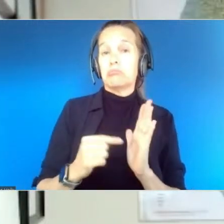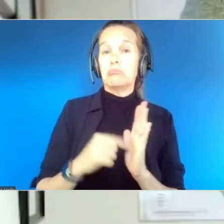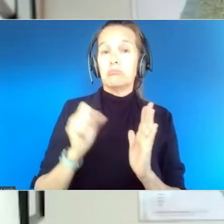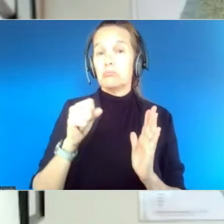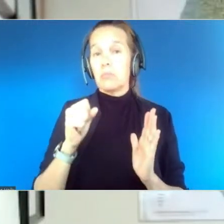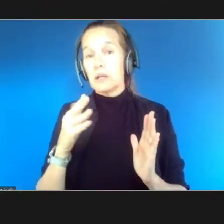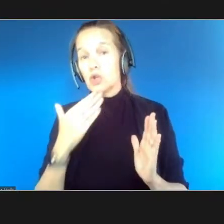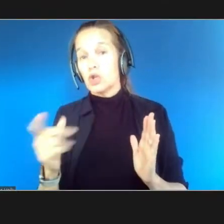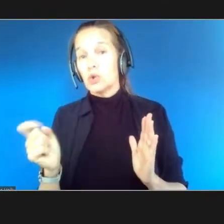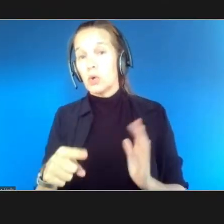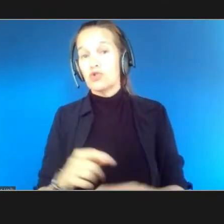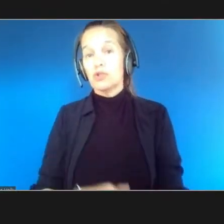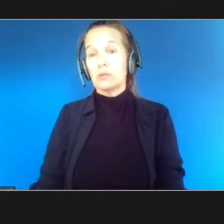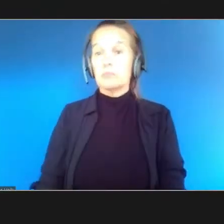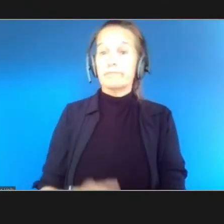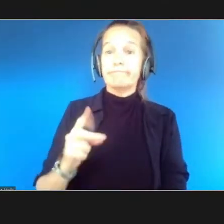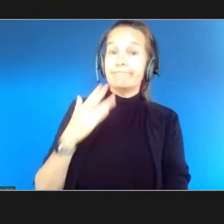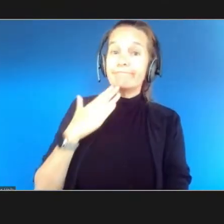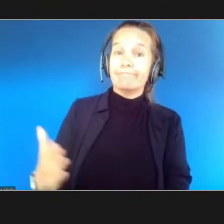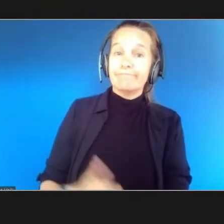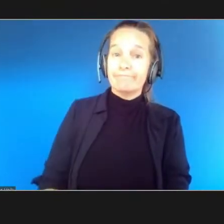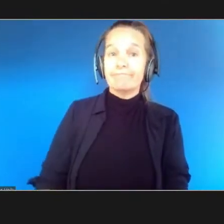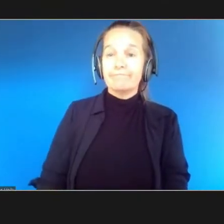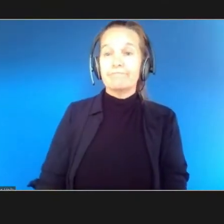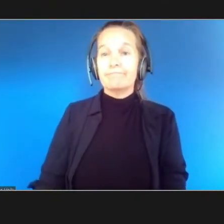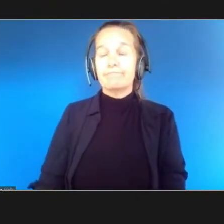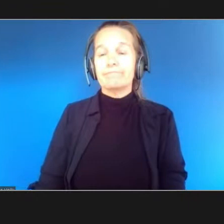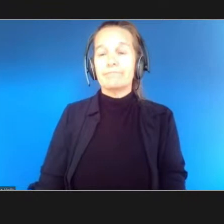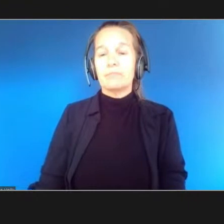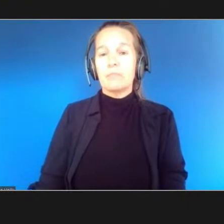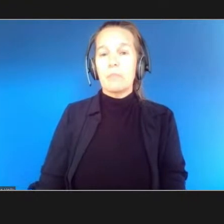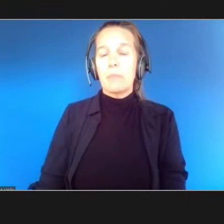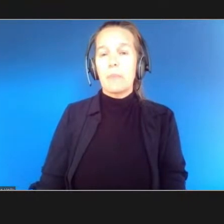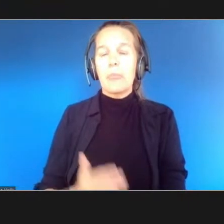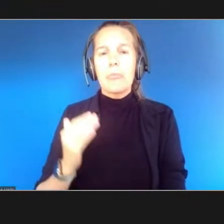question. Thank you. Thank you.